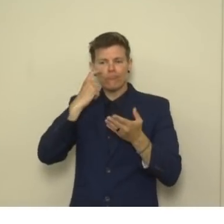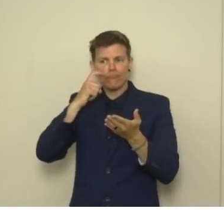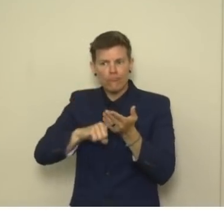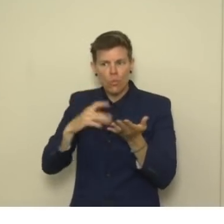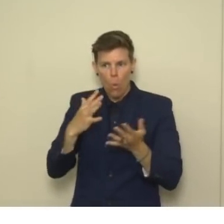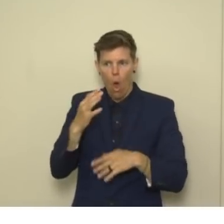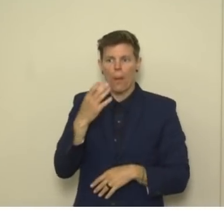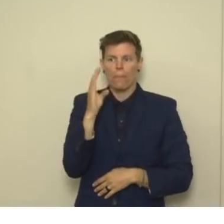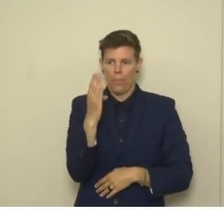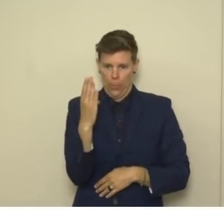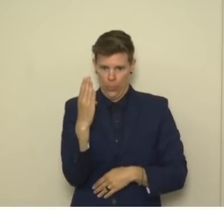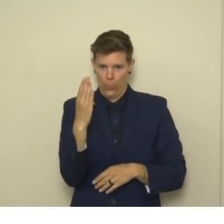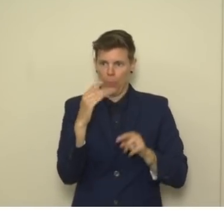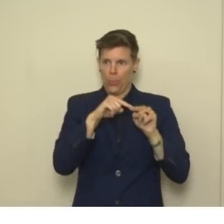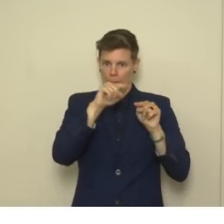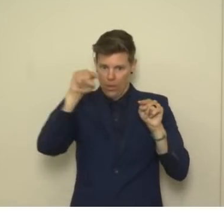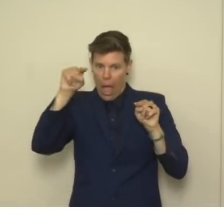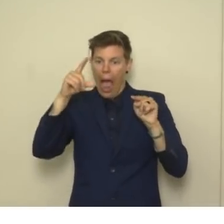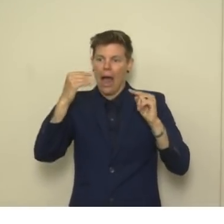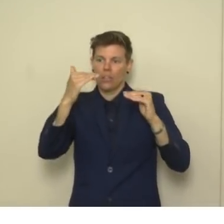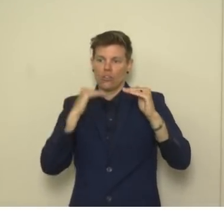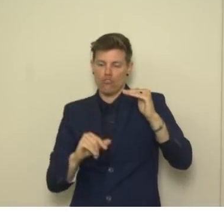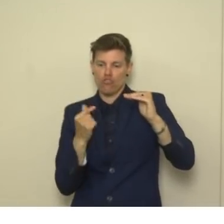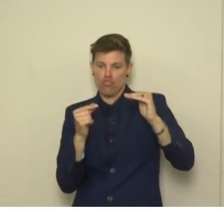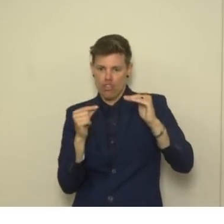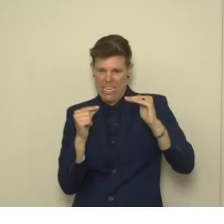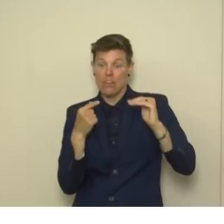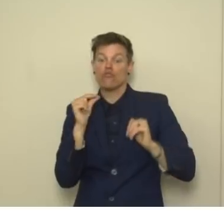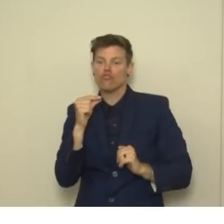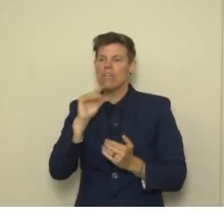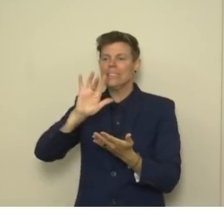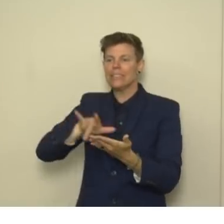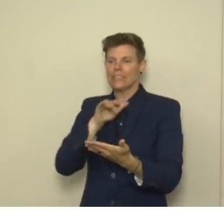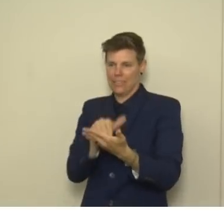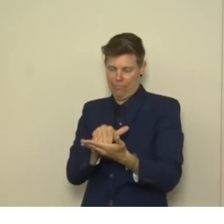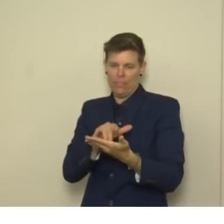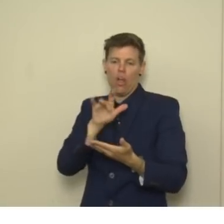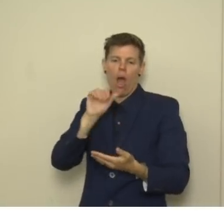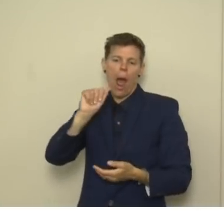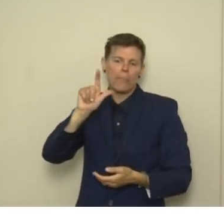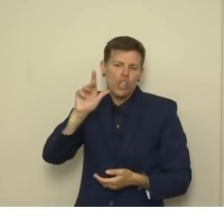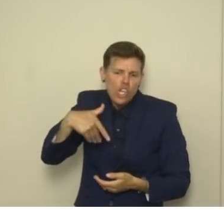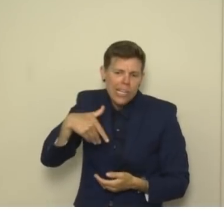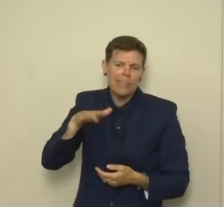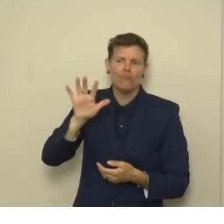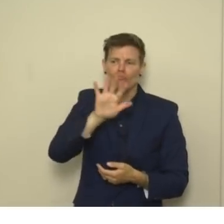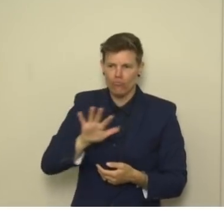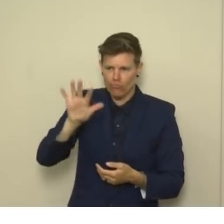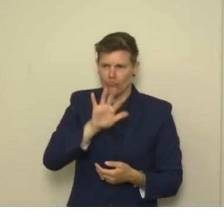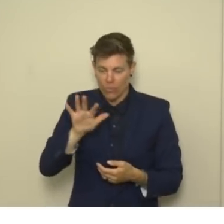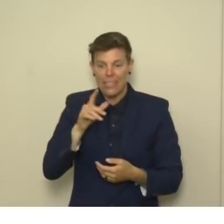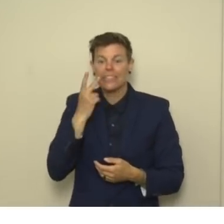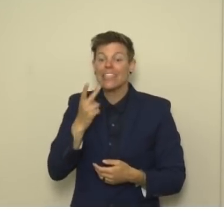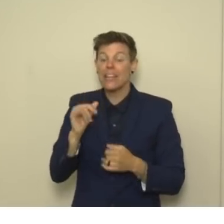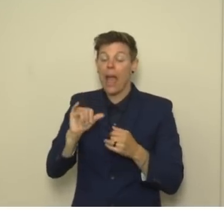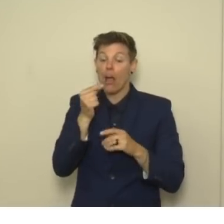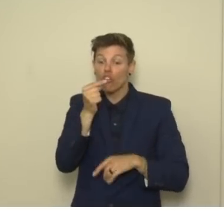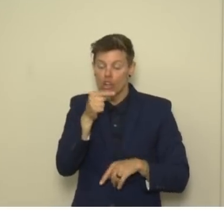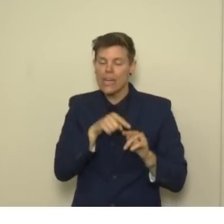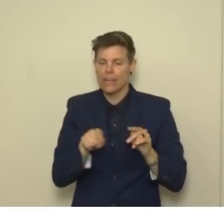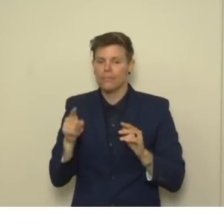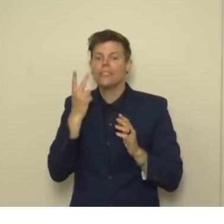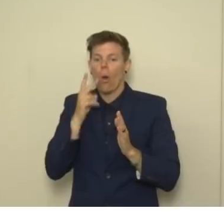line, is the central region of the state, where we're seeing a really significant uptick in cases that is driving the